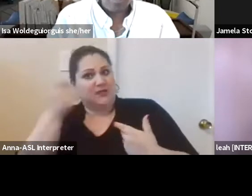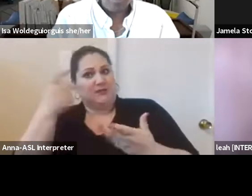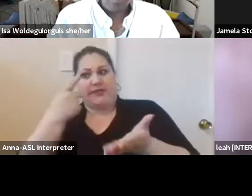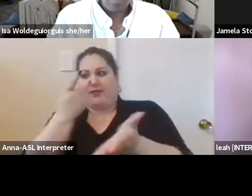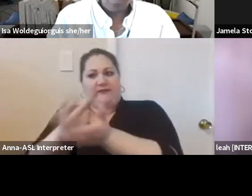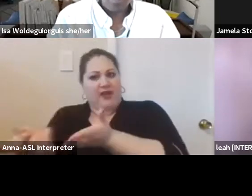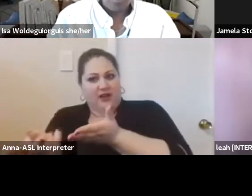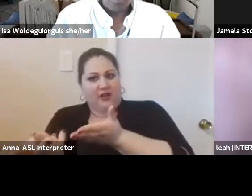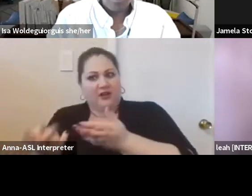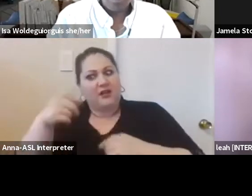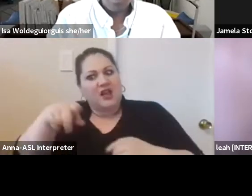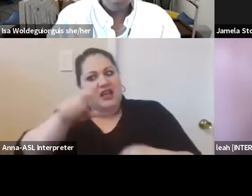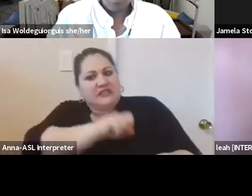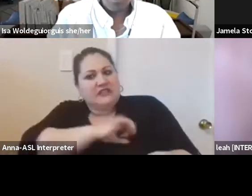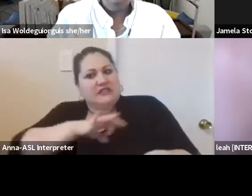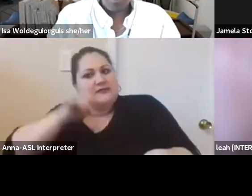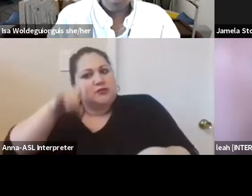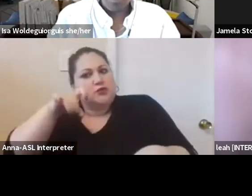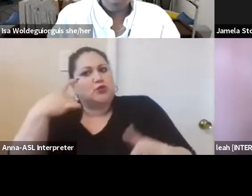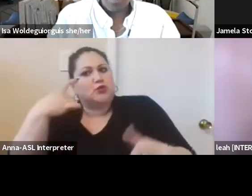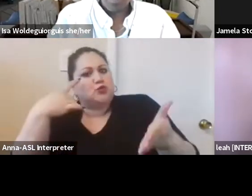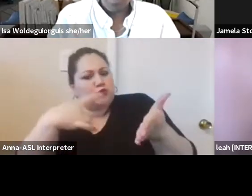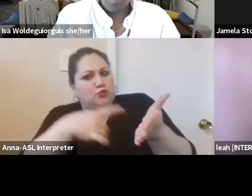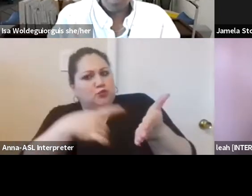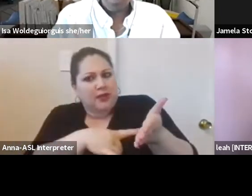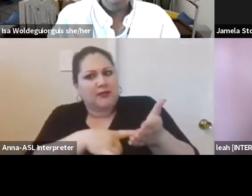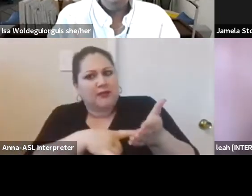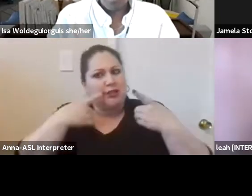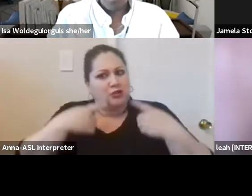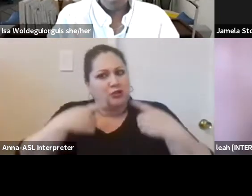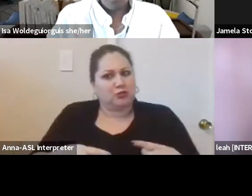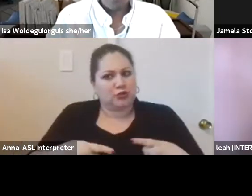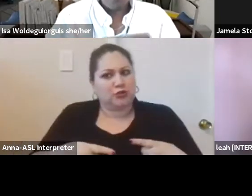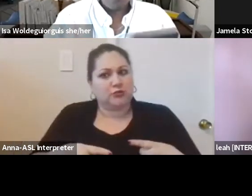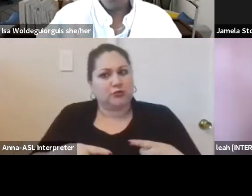I spoke to child services worker, this is another one.